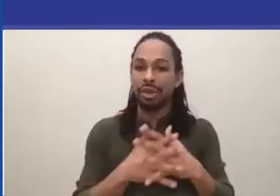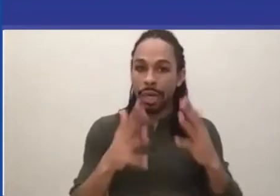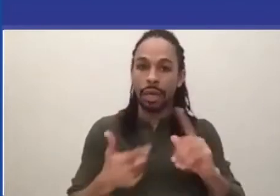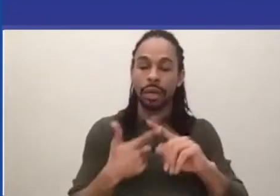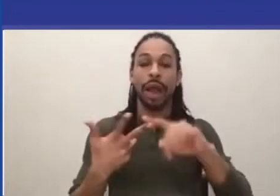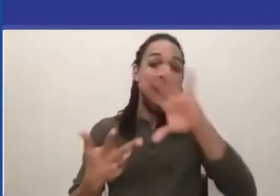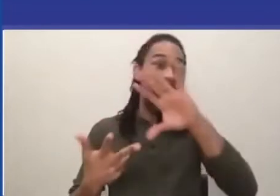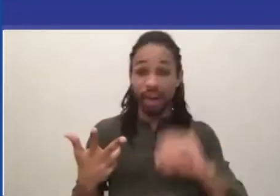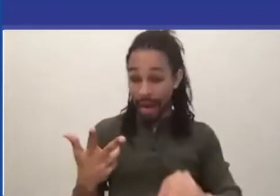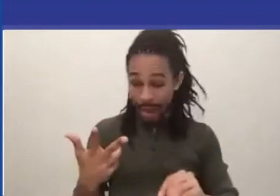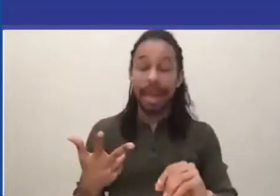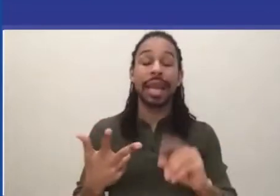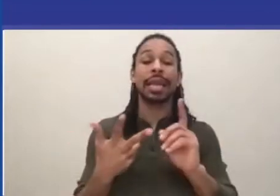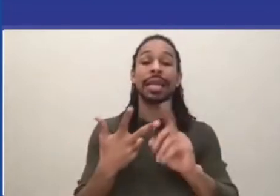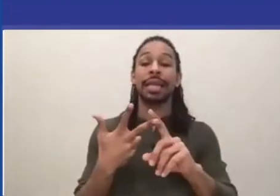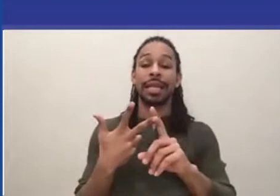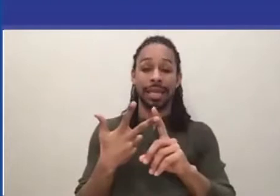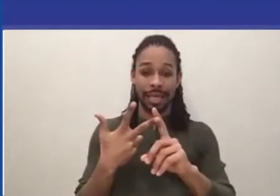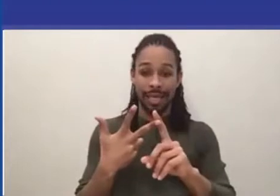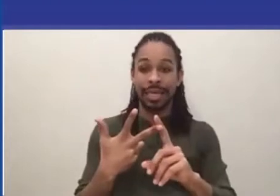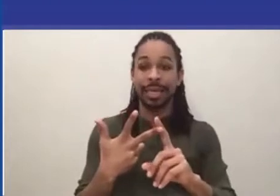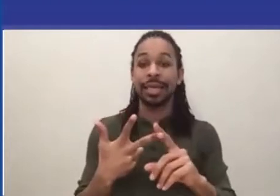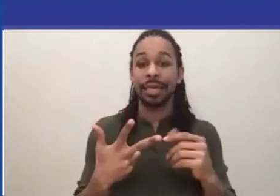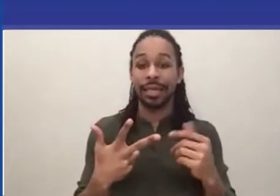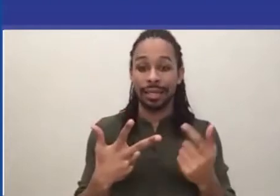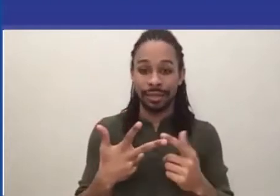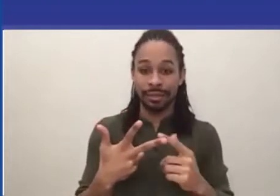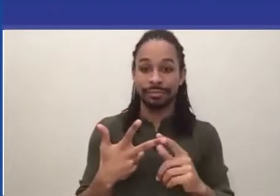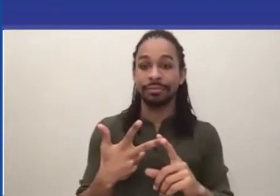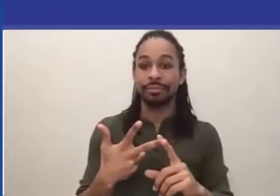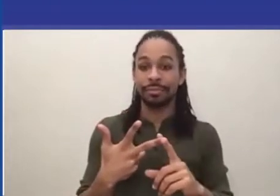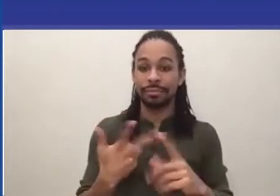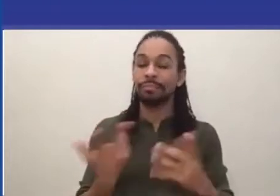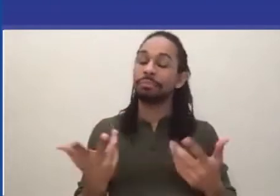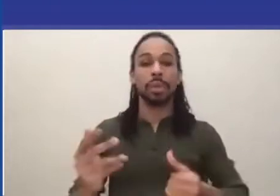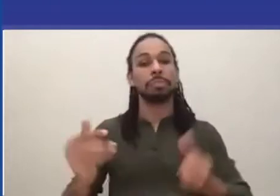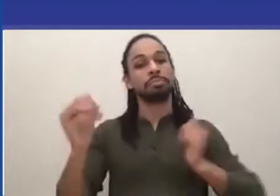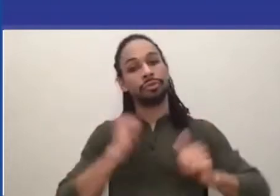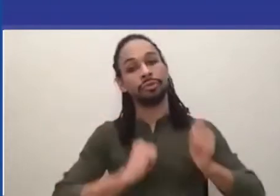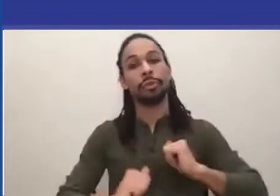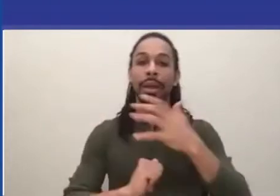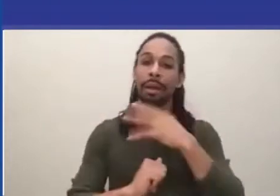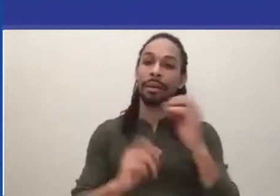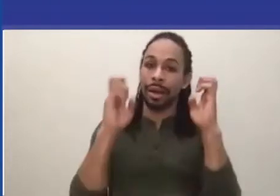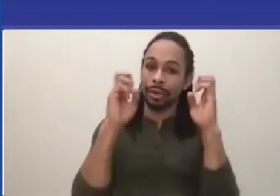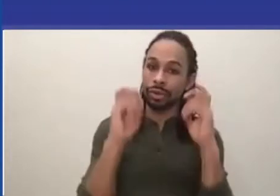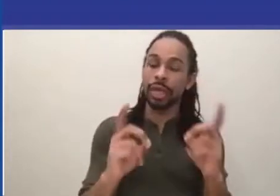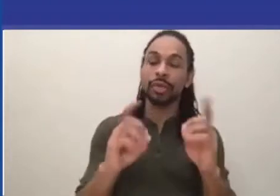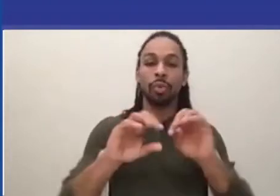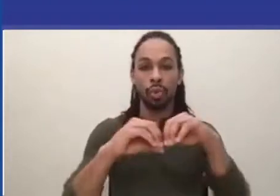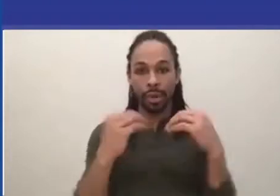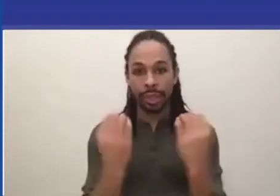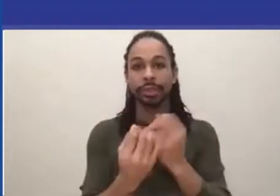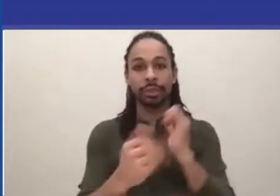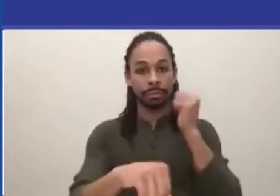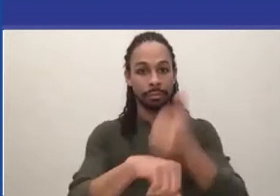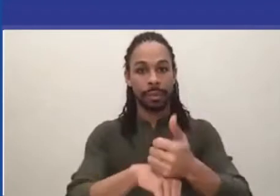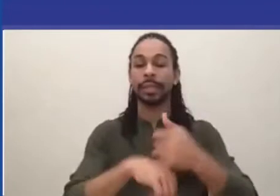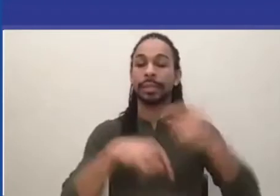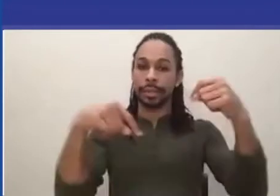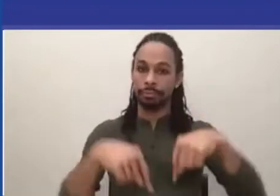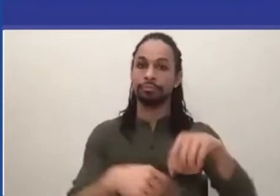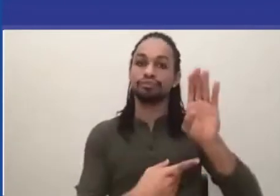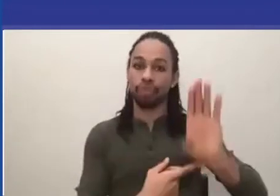performing and educational organization based here in Brooklyn. We were founded by Cheryl Byron,